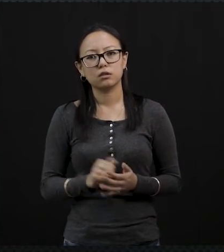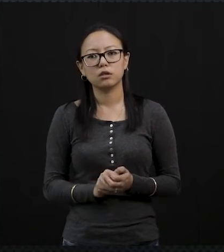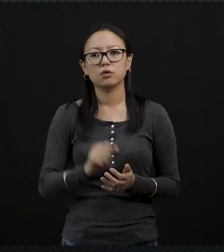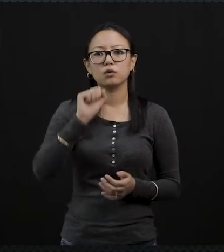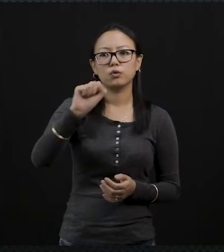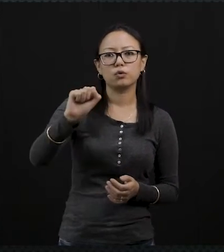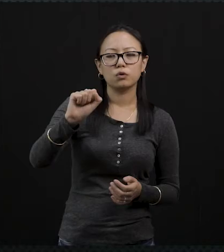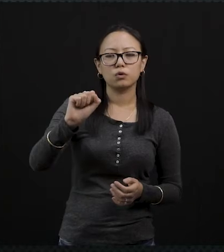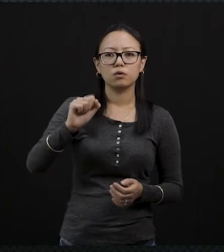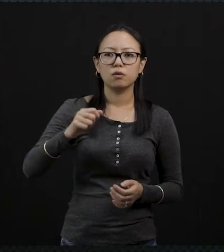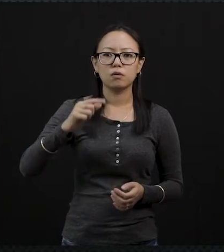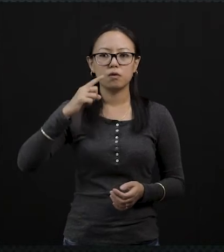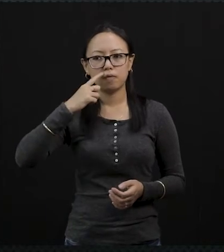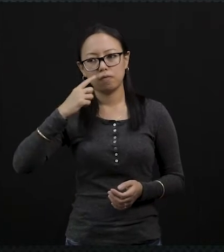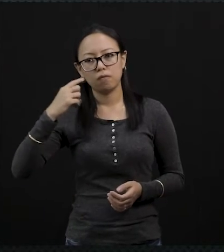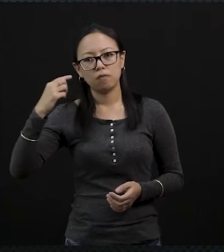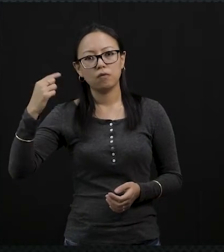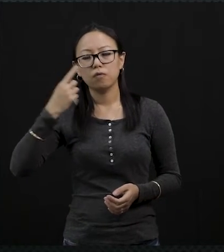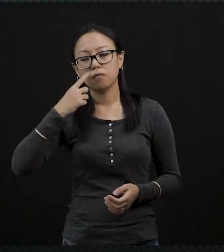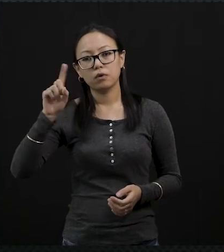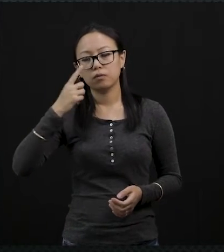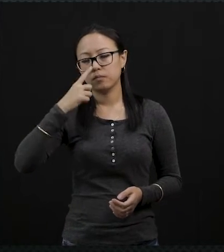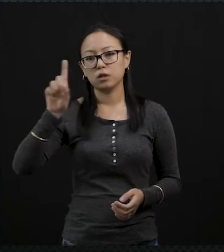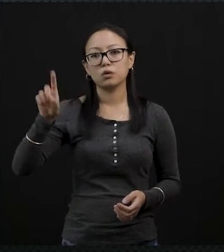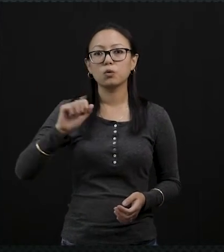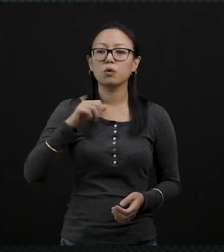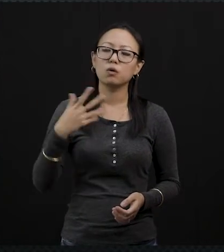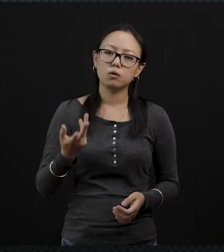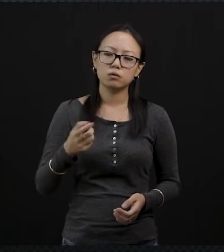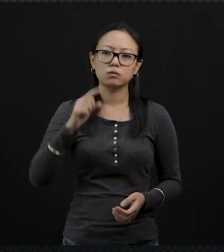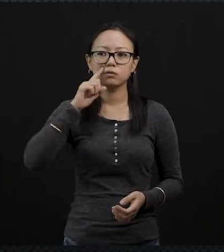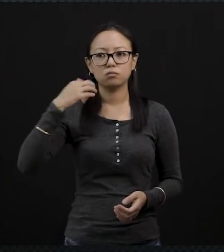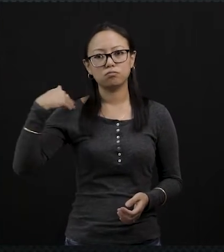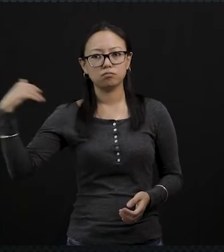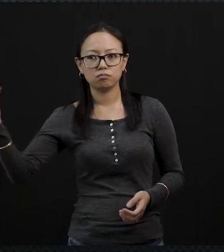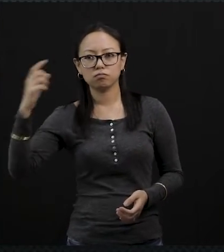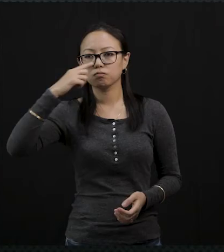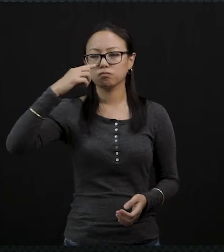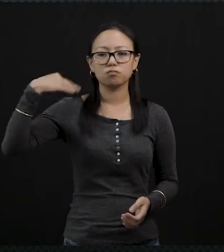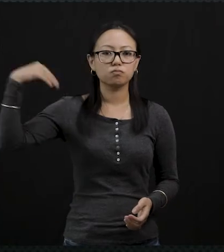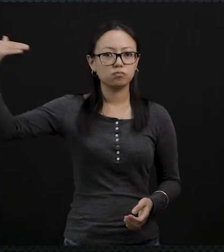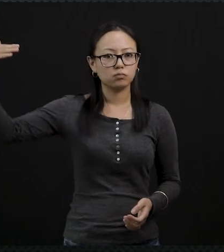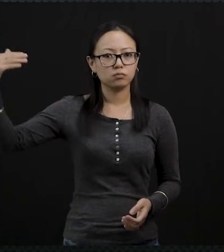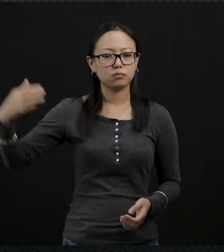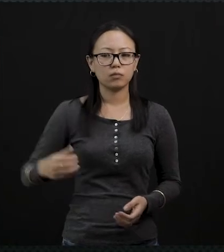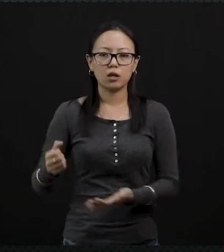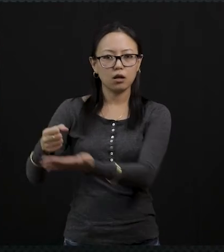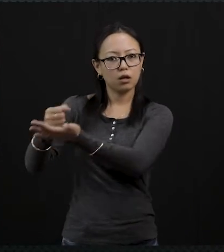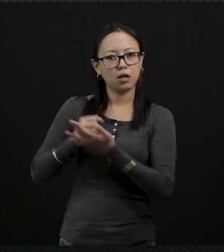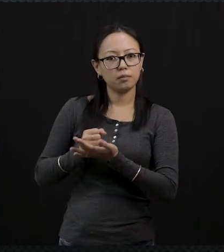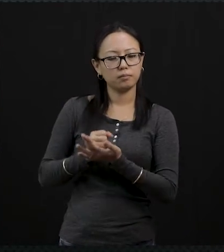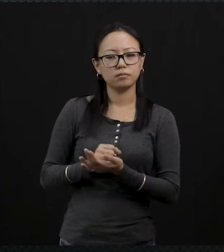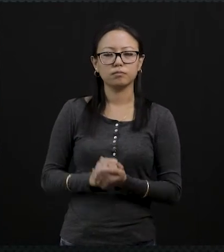Now why I'm mentioning vegetables, because some vegetables we can eat raw, okay, some again we have to cook